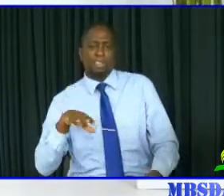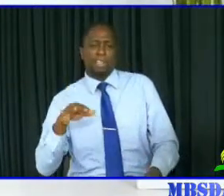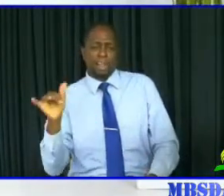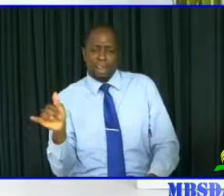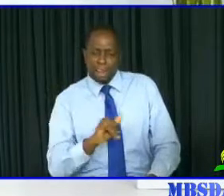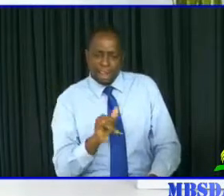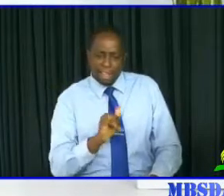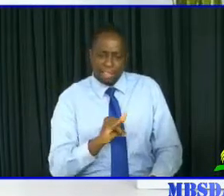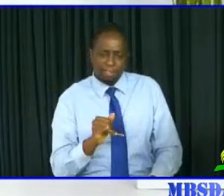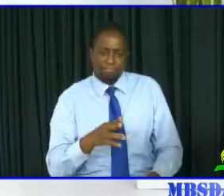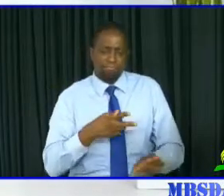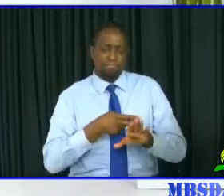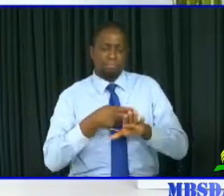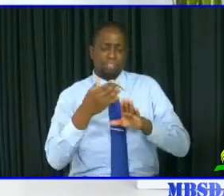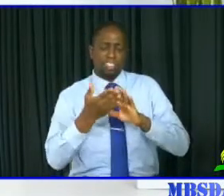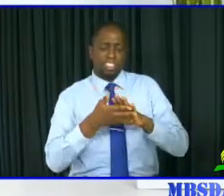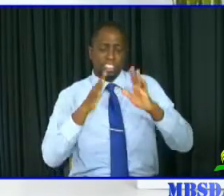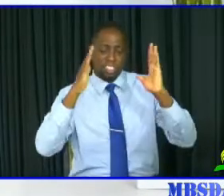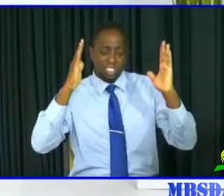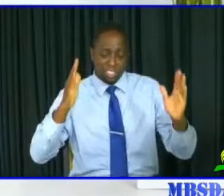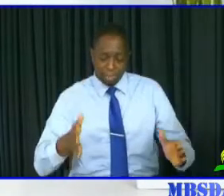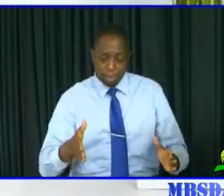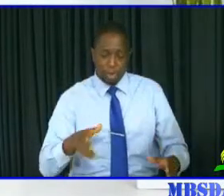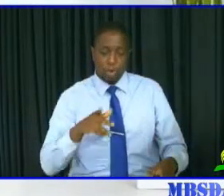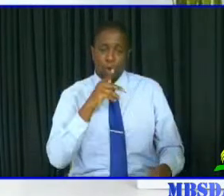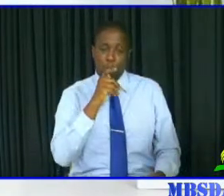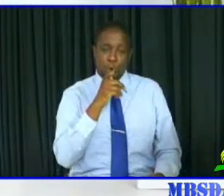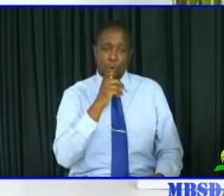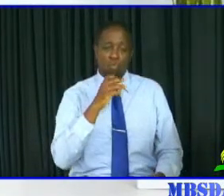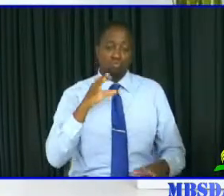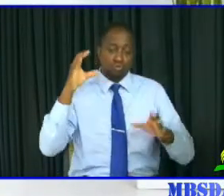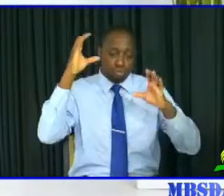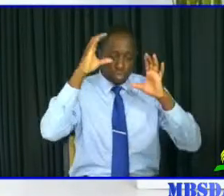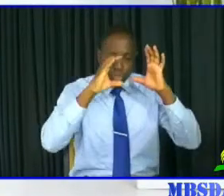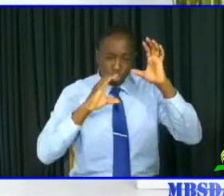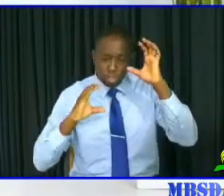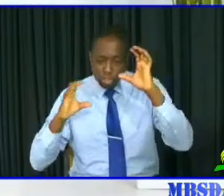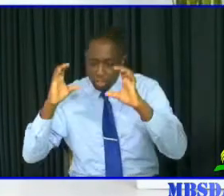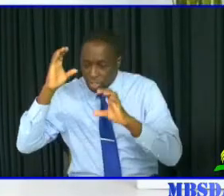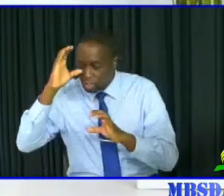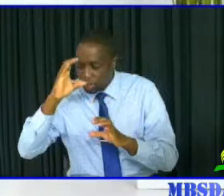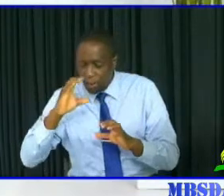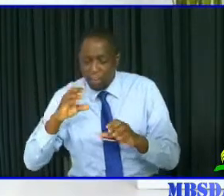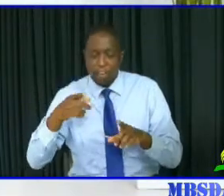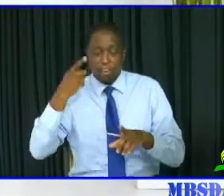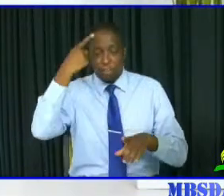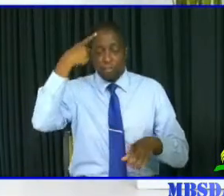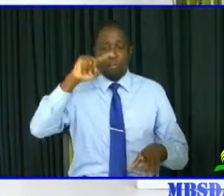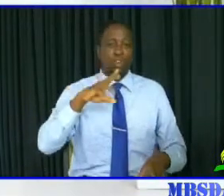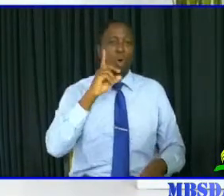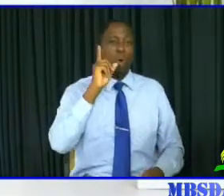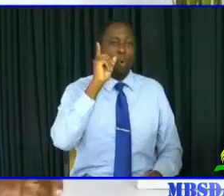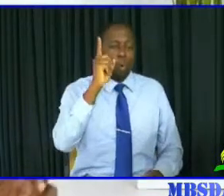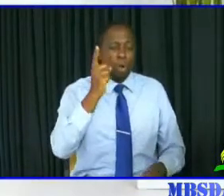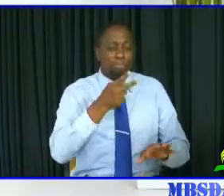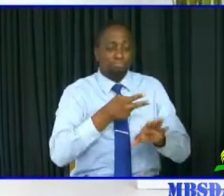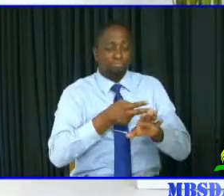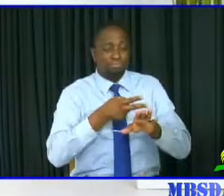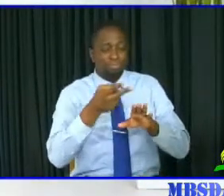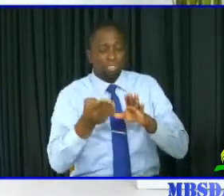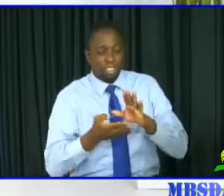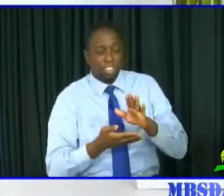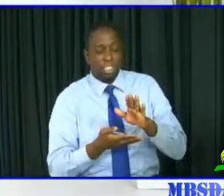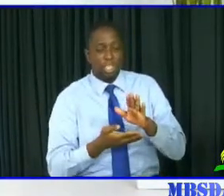the 99 and went in search on the hills in the dark of night through the bleak